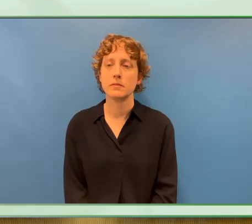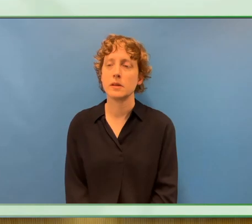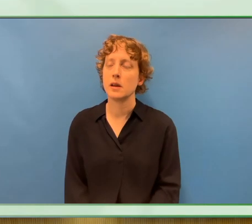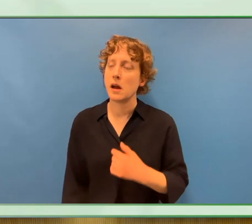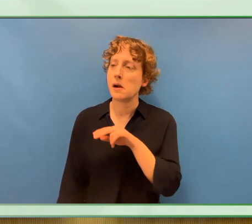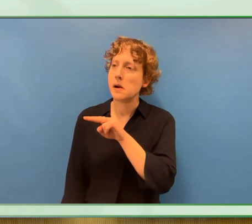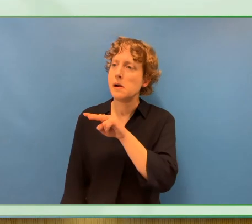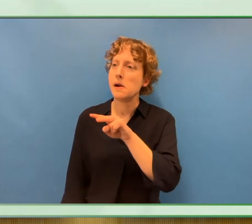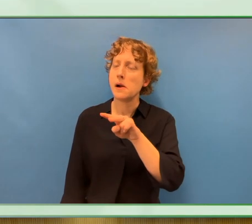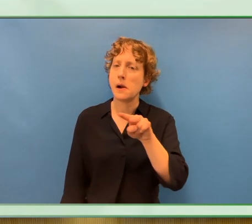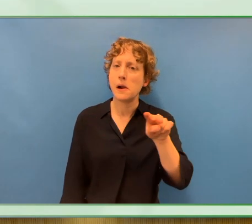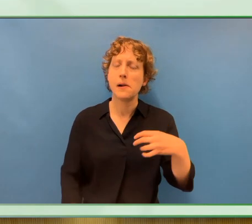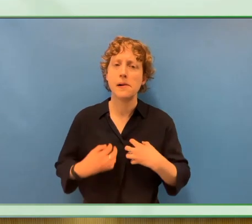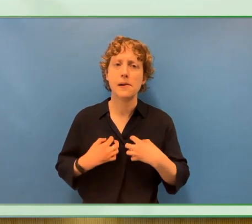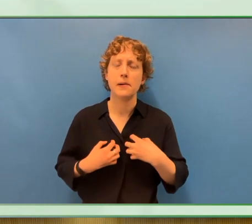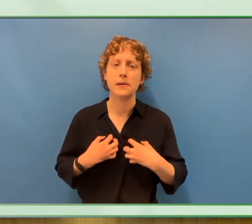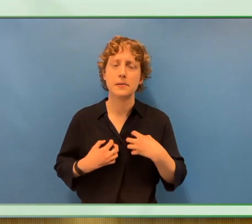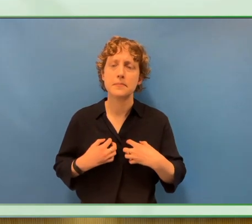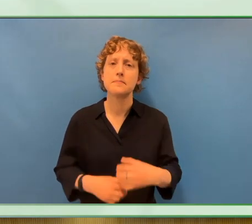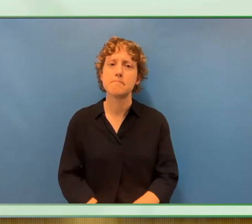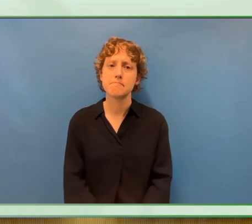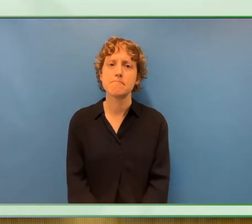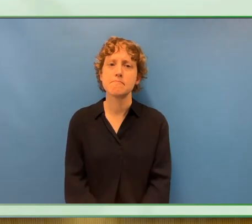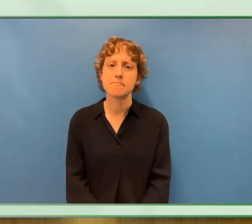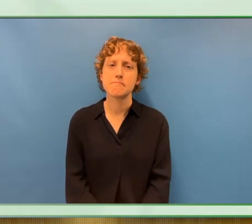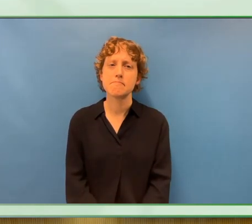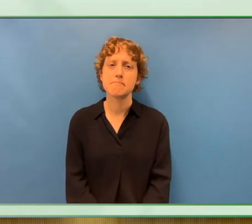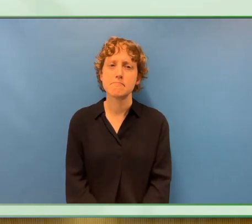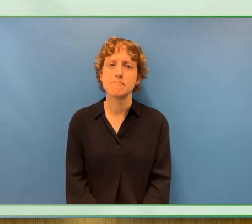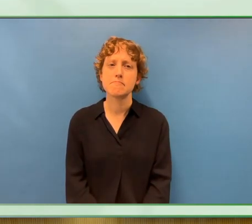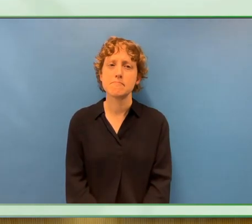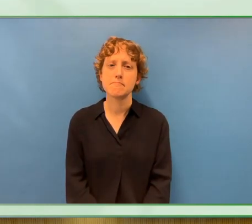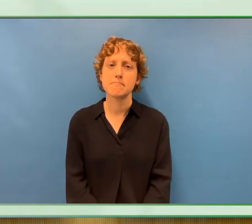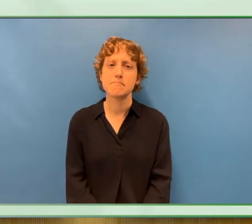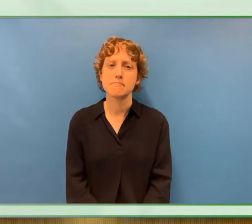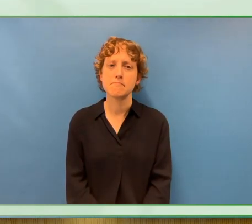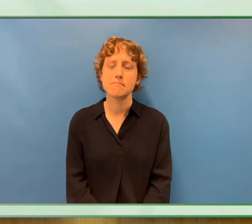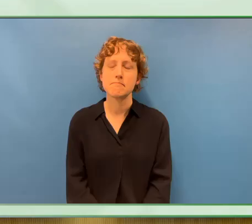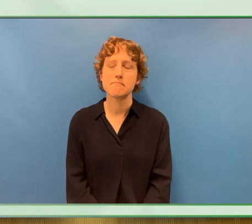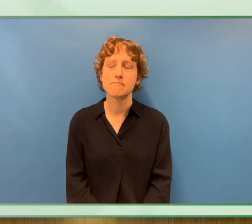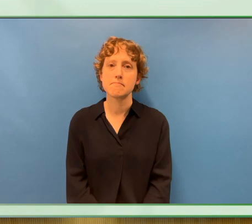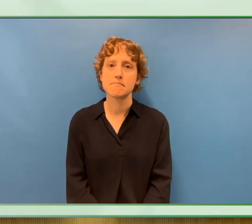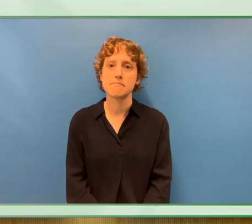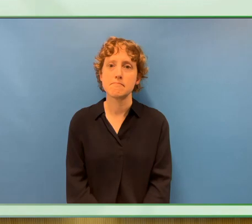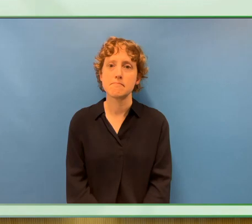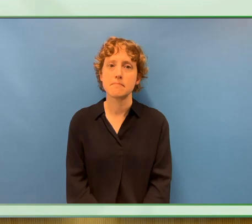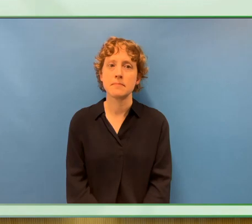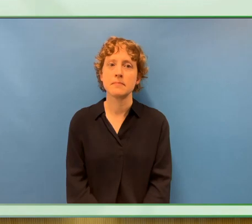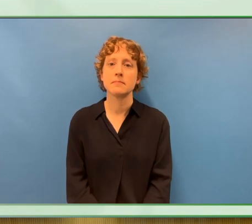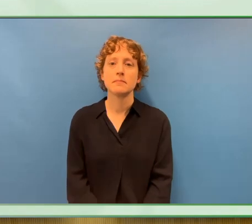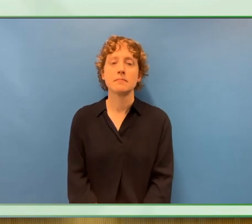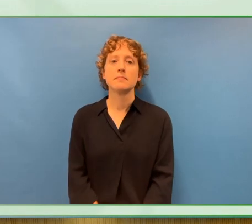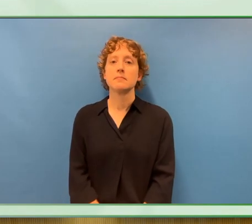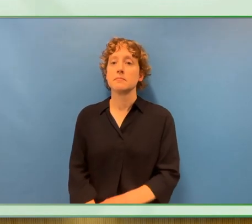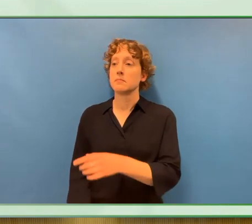we assume that the people, the man is the same. People are hard, people are